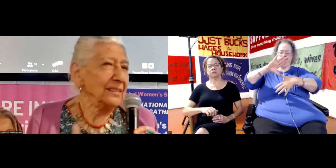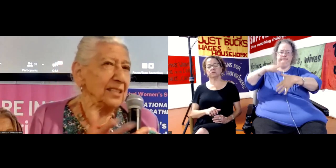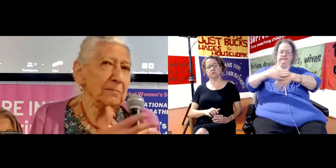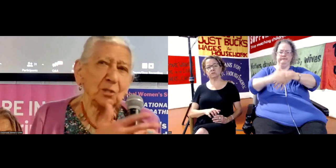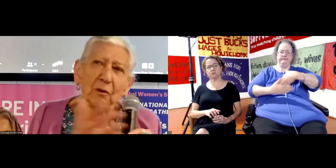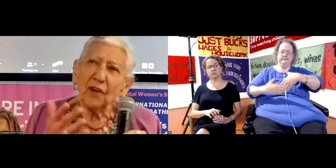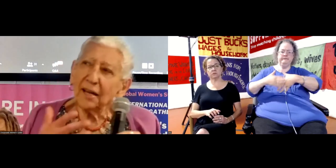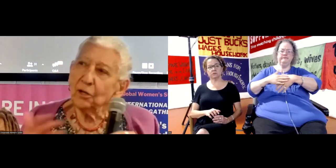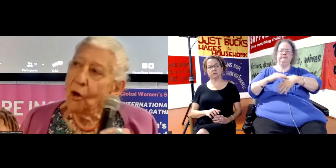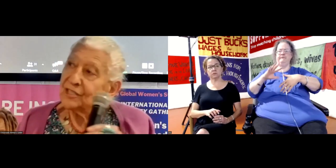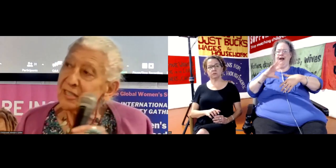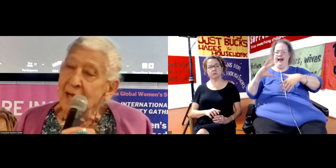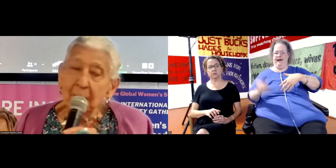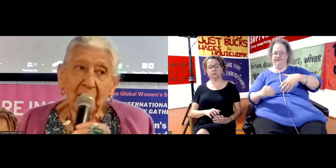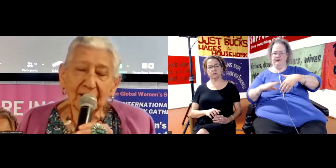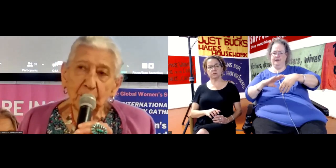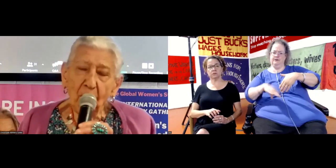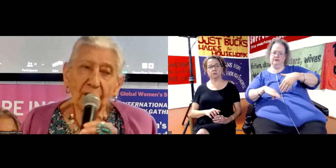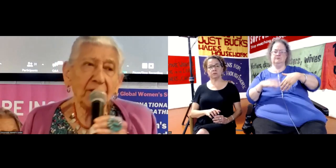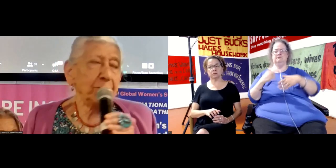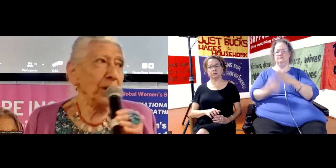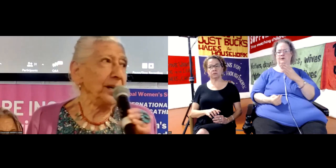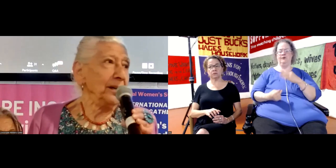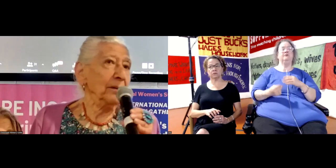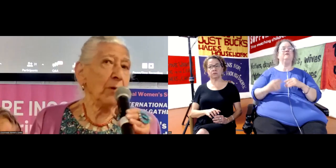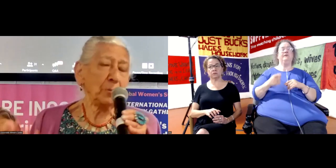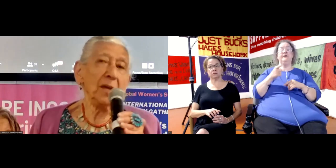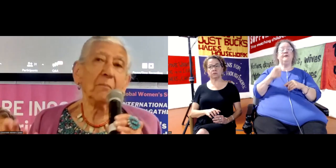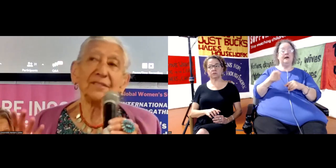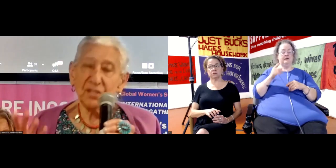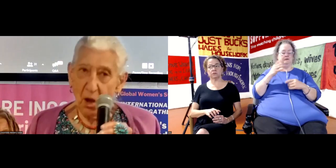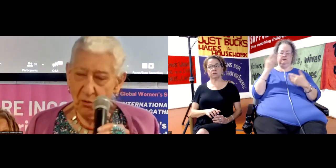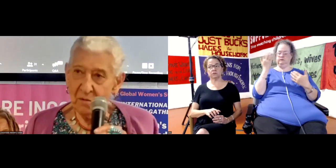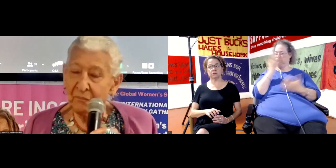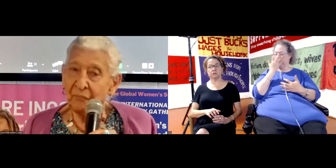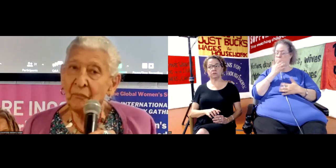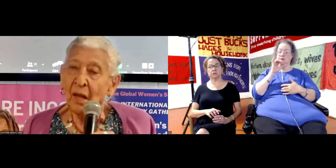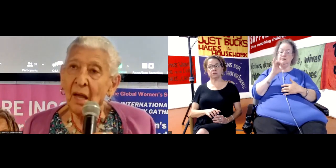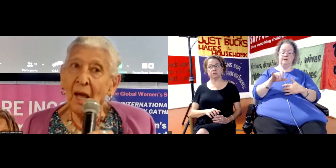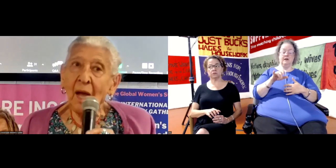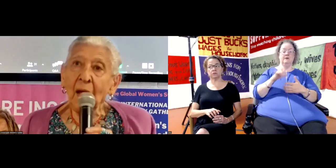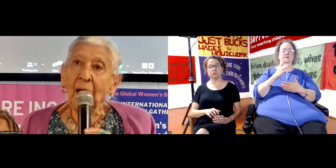and seems to have got lost as part of what we must know.